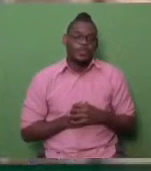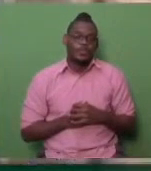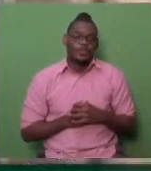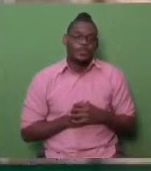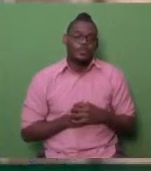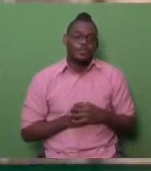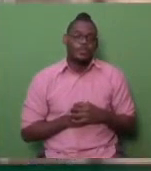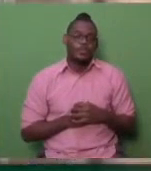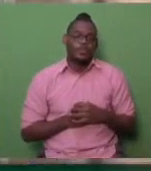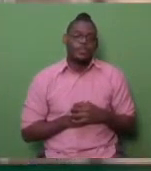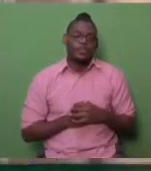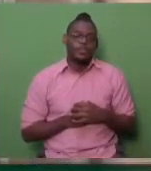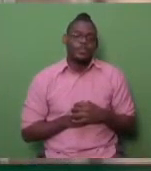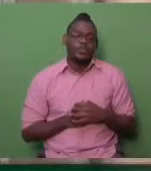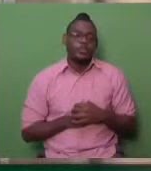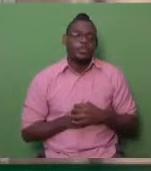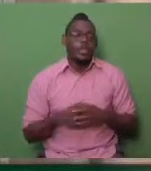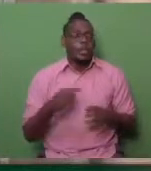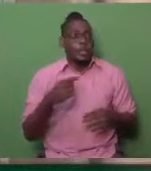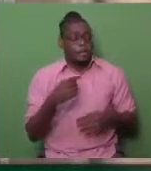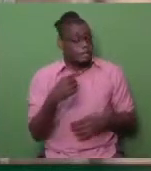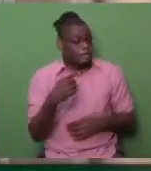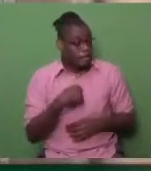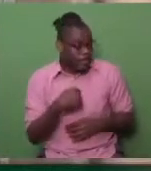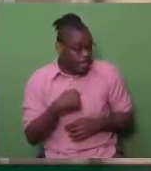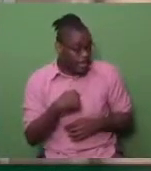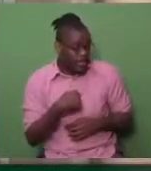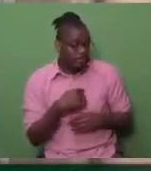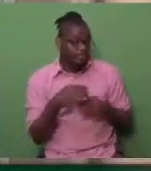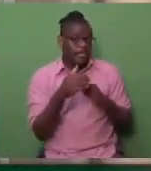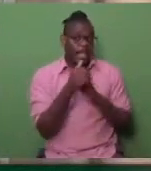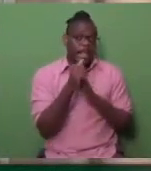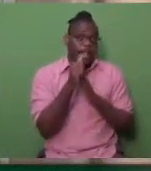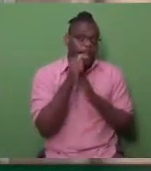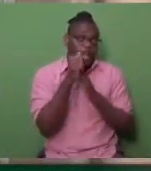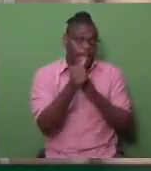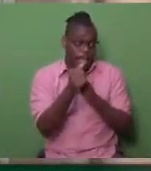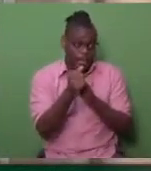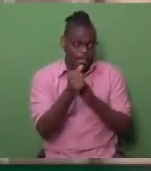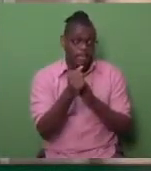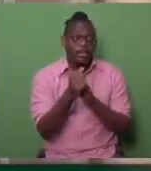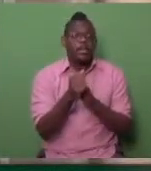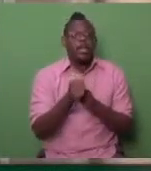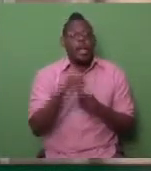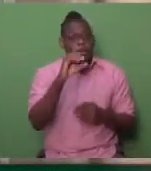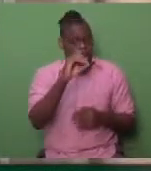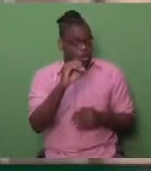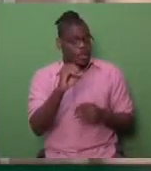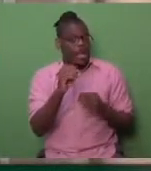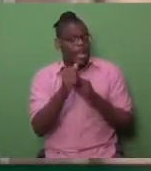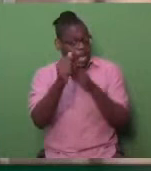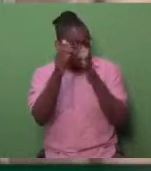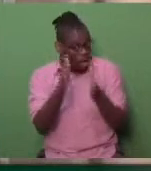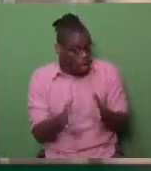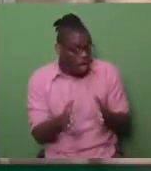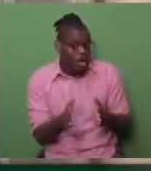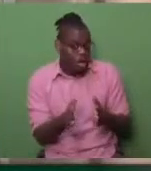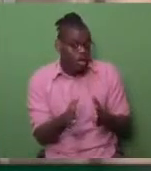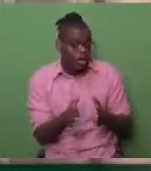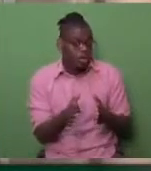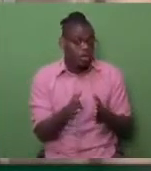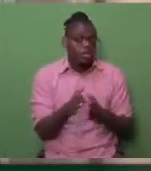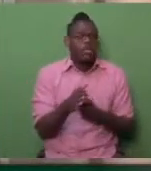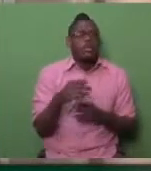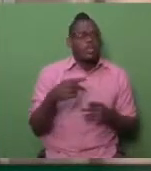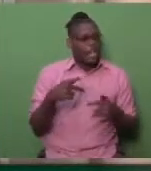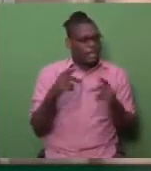As the leader of the opposition, madam, I consider it my duty to raise these matters in the public interest. But I am mindful of the fact